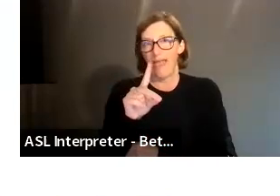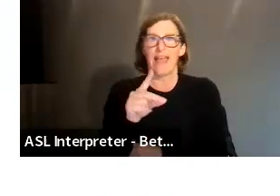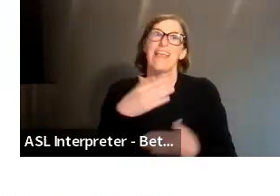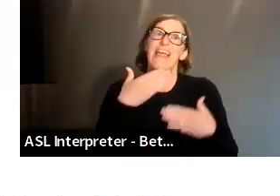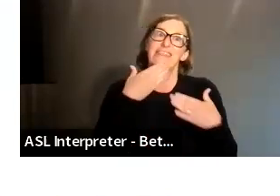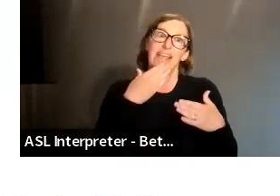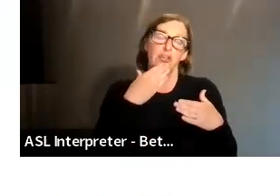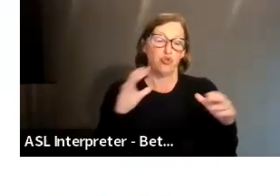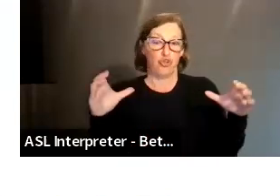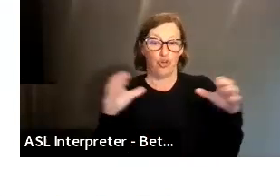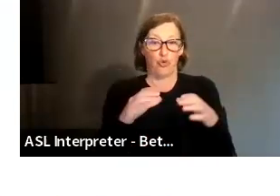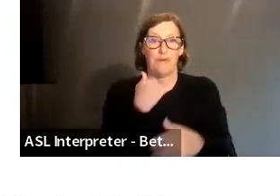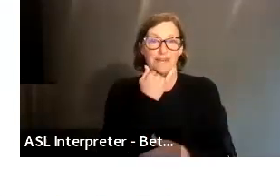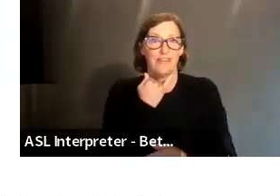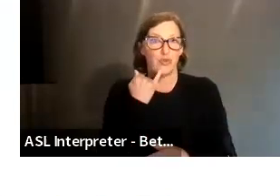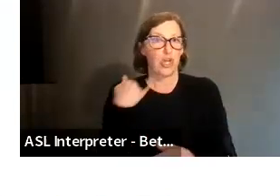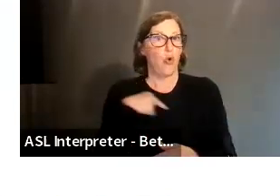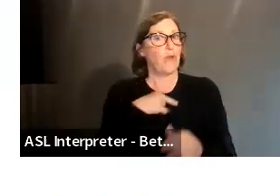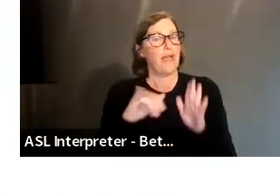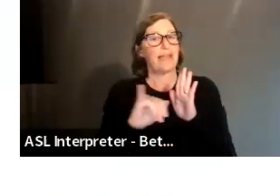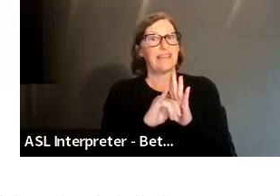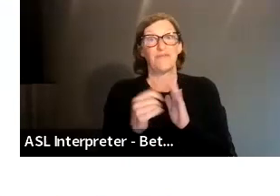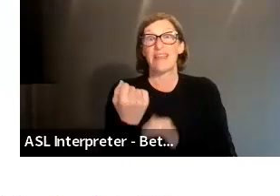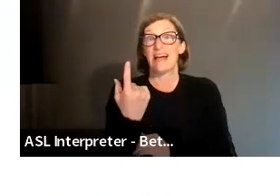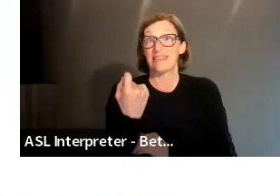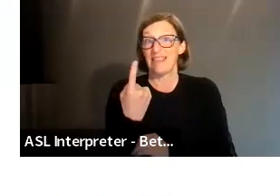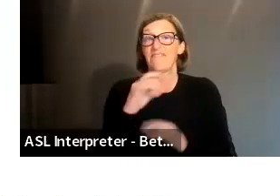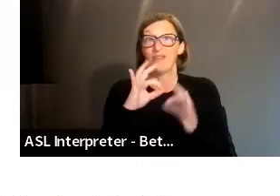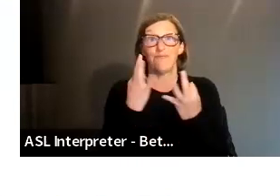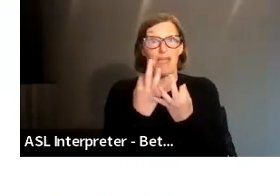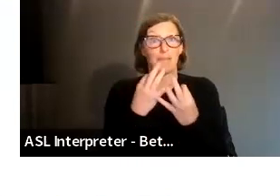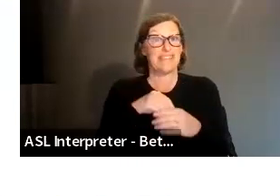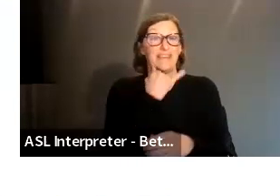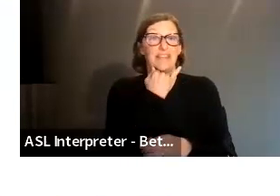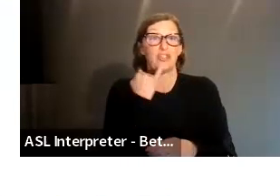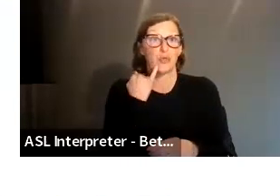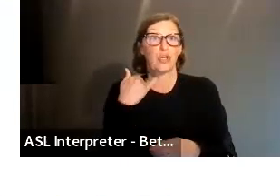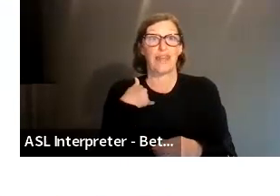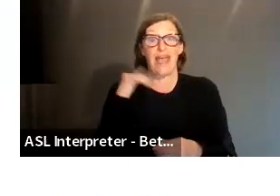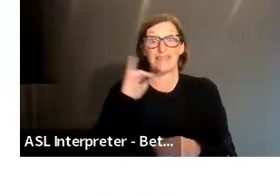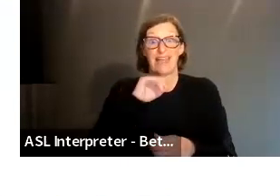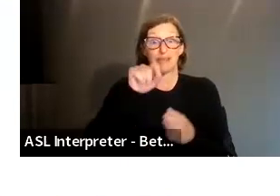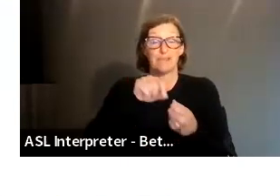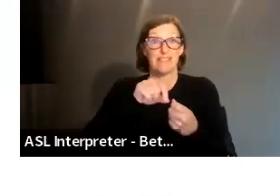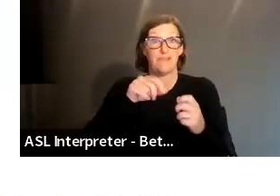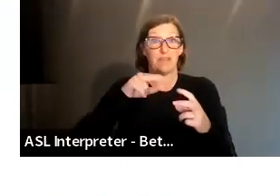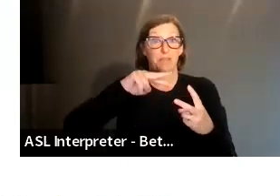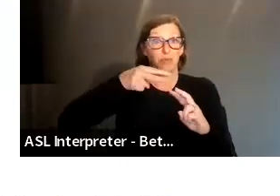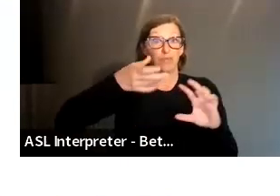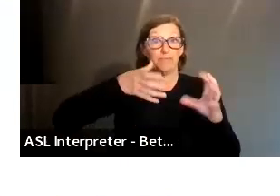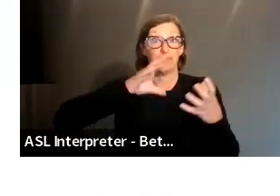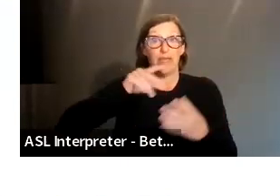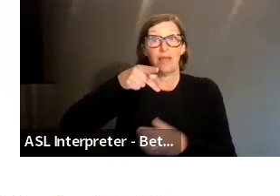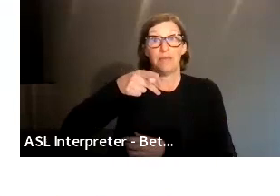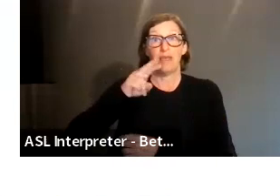in Israel, we were able to identify 11 families in Israel that have mutations in PRPF31. And